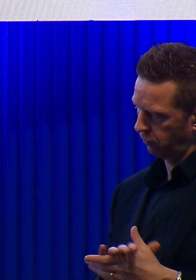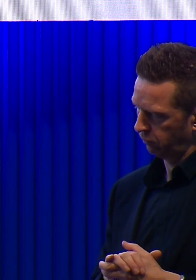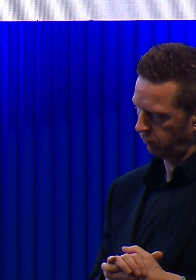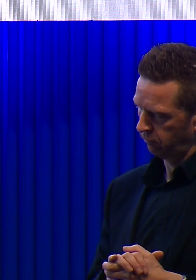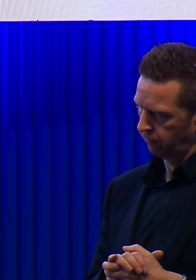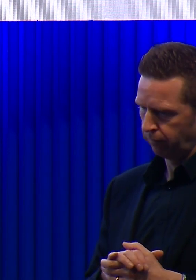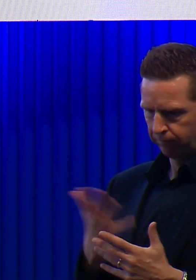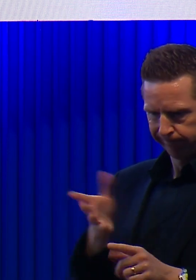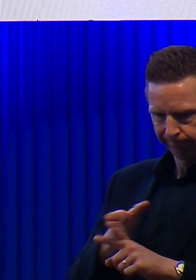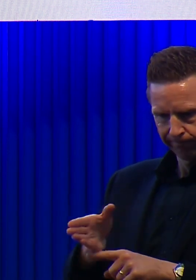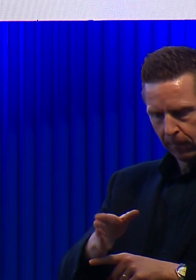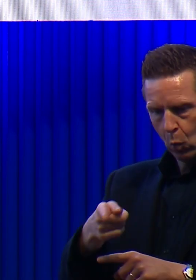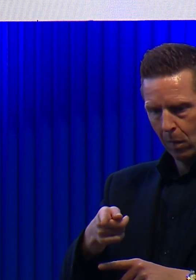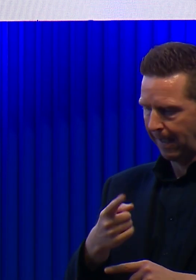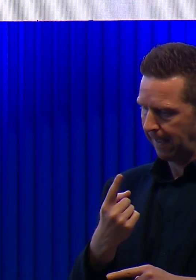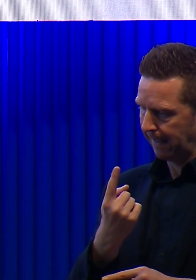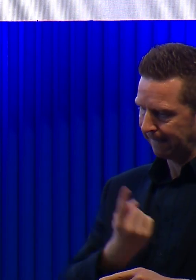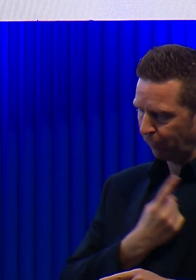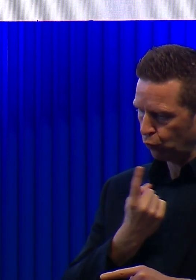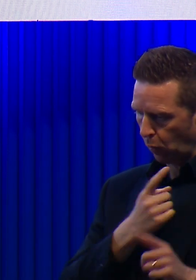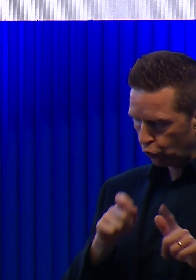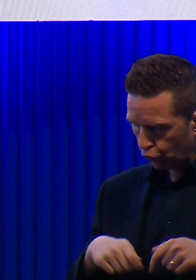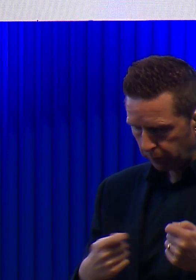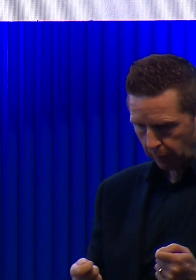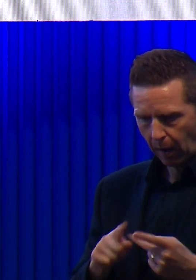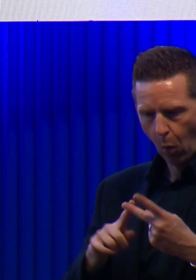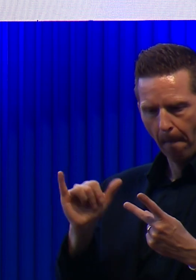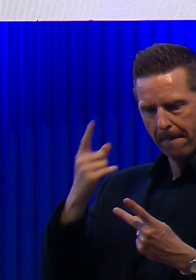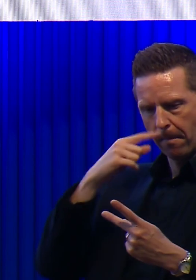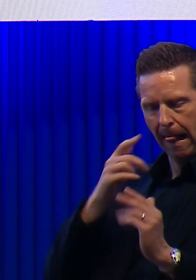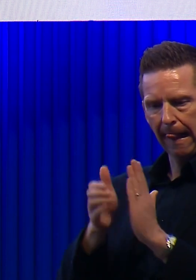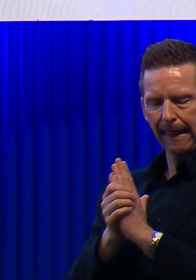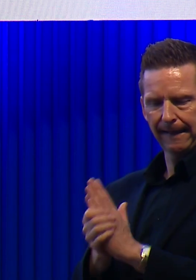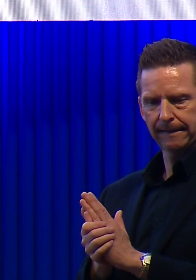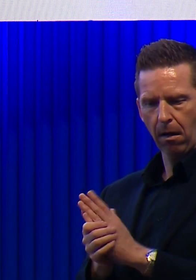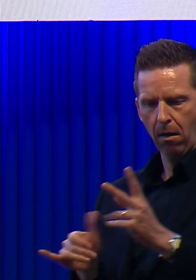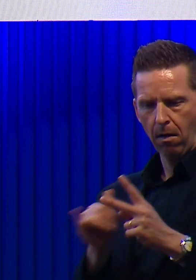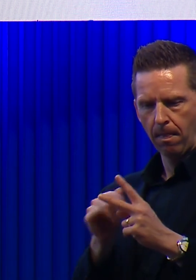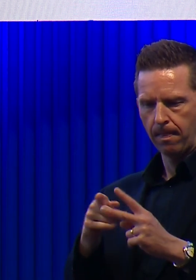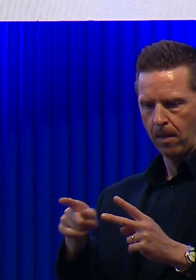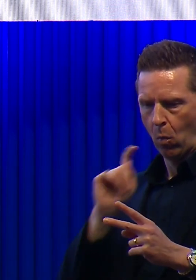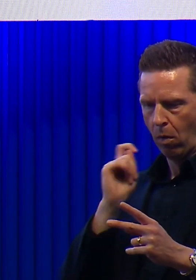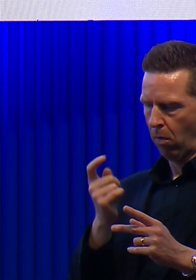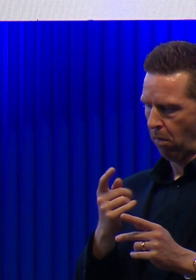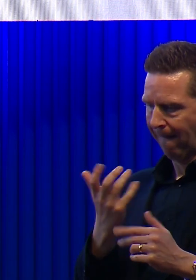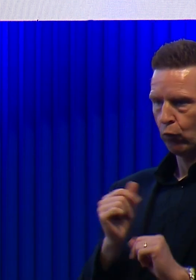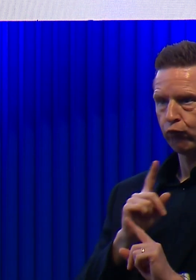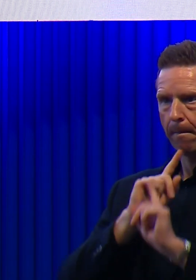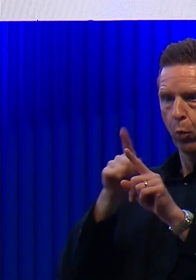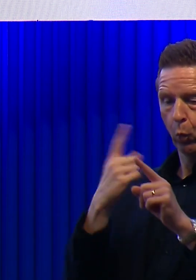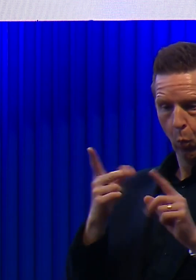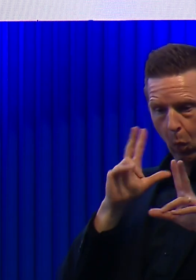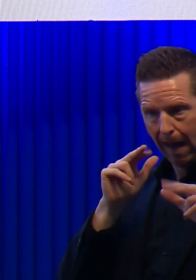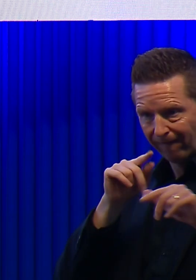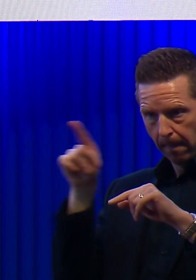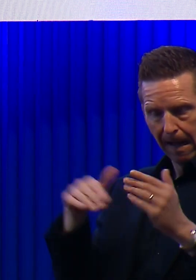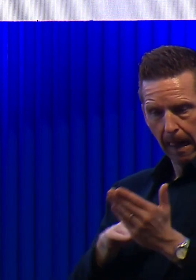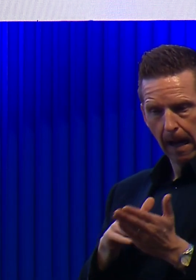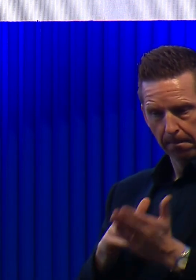this. So this is part of the team thinking about designing